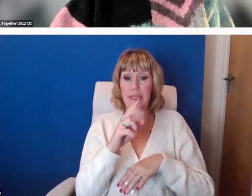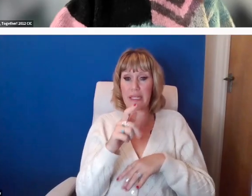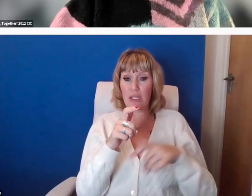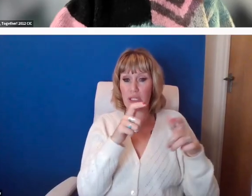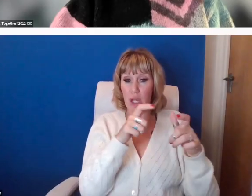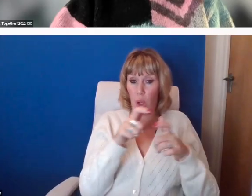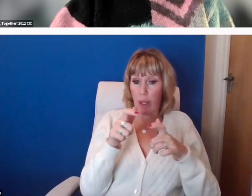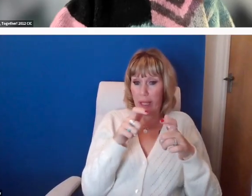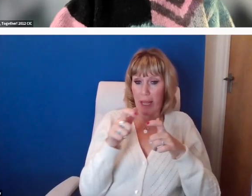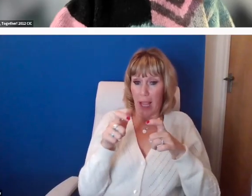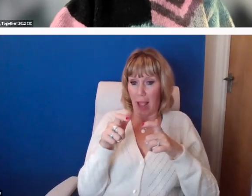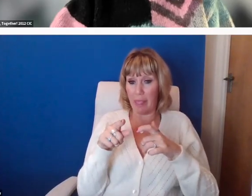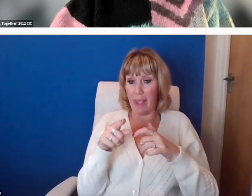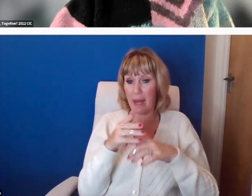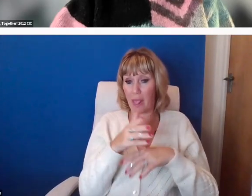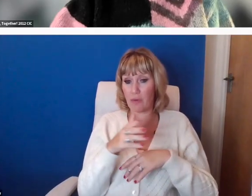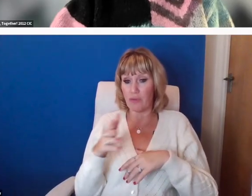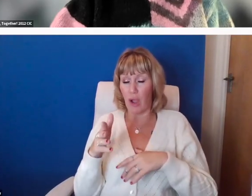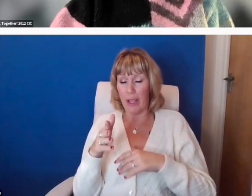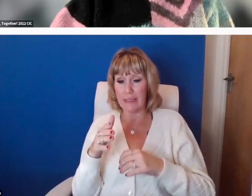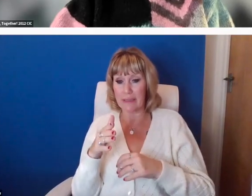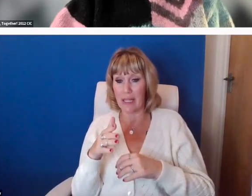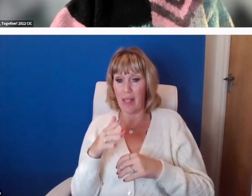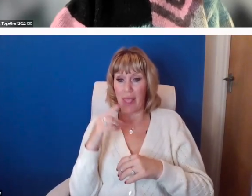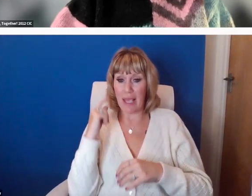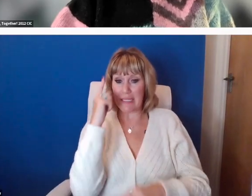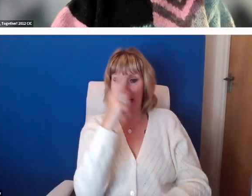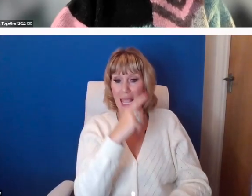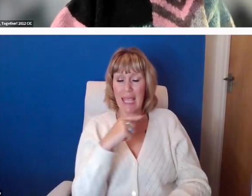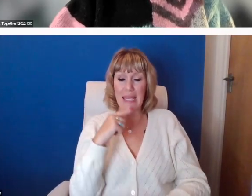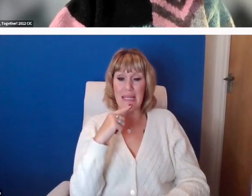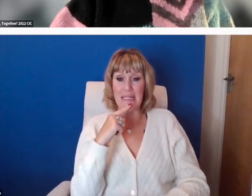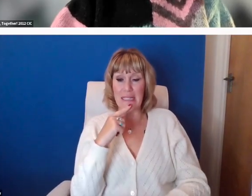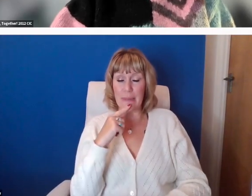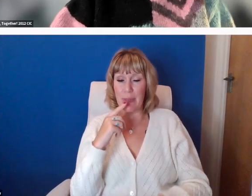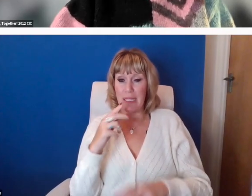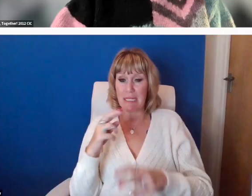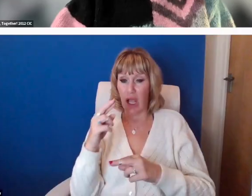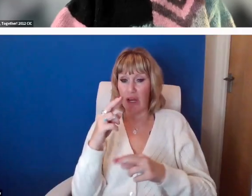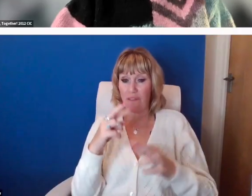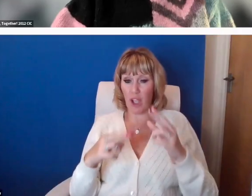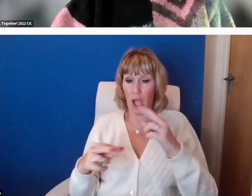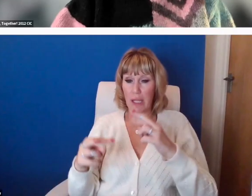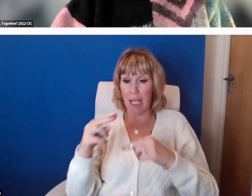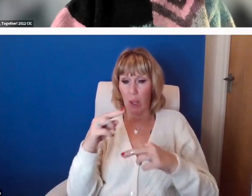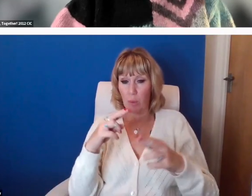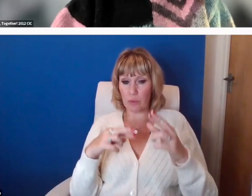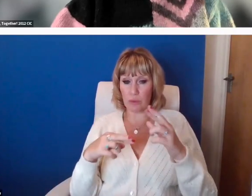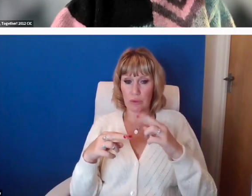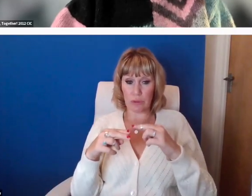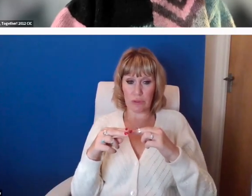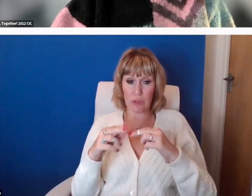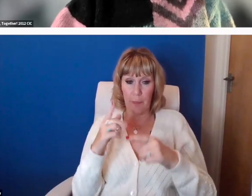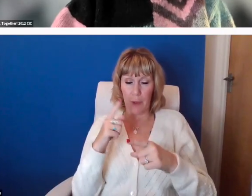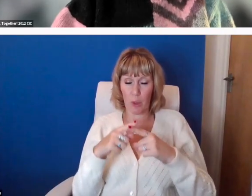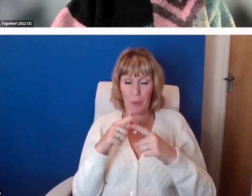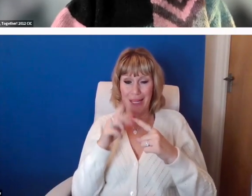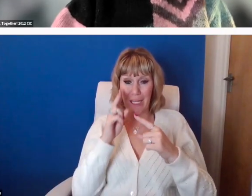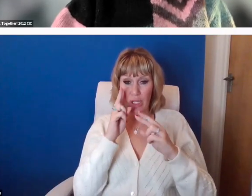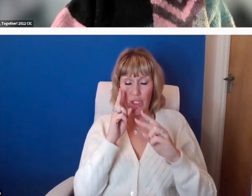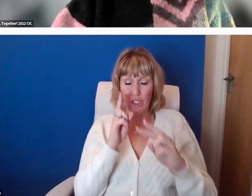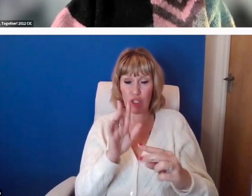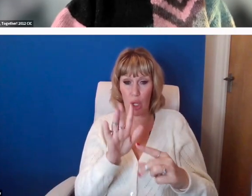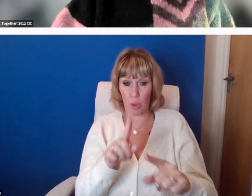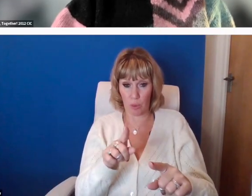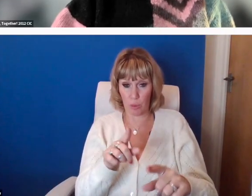head filled with geometric cutouts and radiating lines. I'm just going to give you a quick opportunity